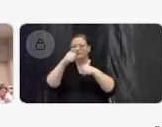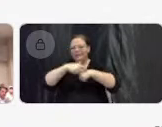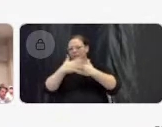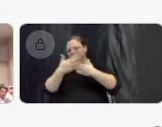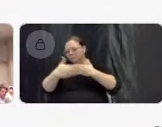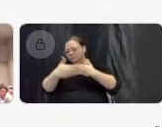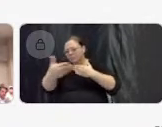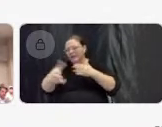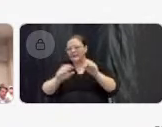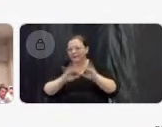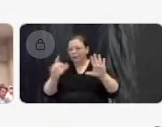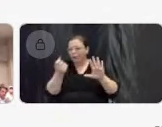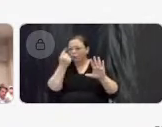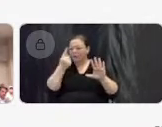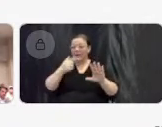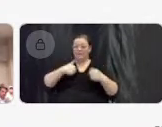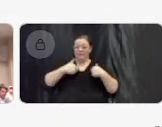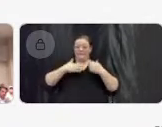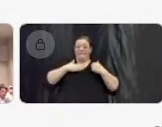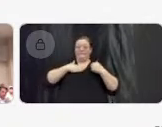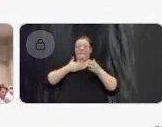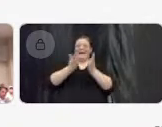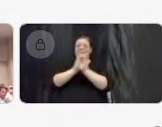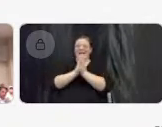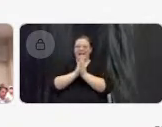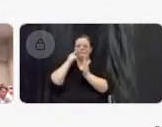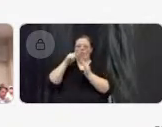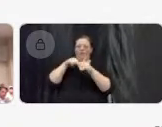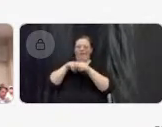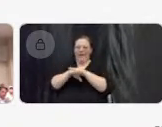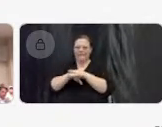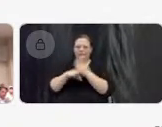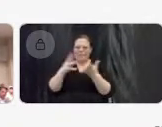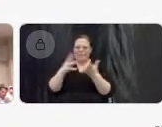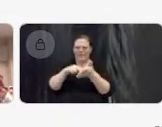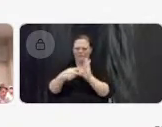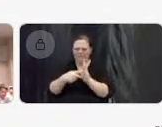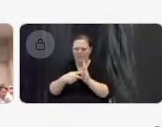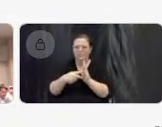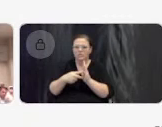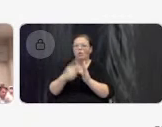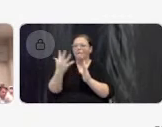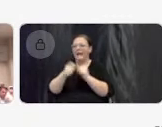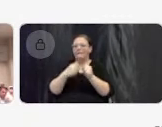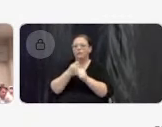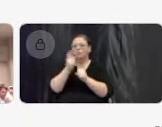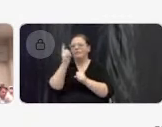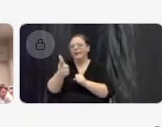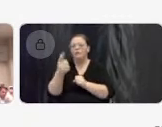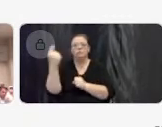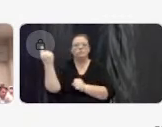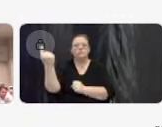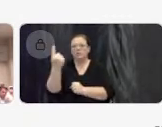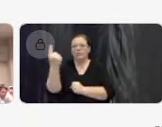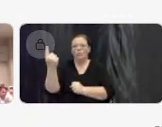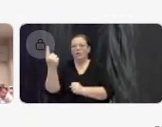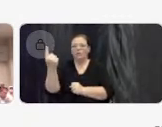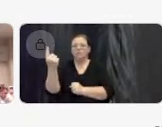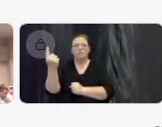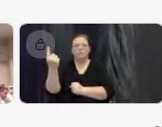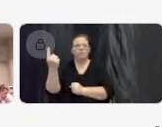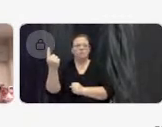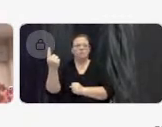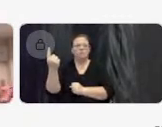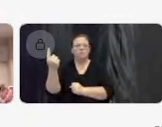understanding of what I'm asking for as access is, so that 5 years down the road, somebody else